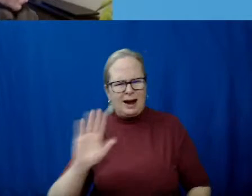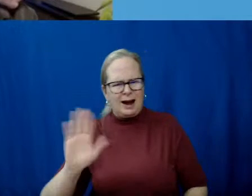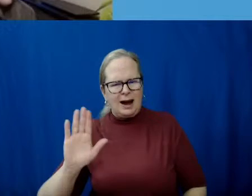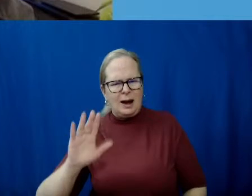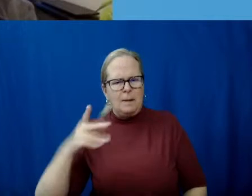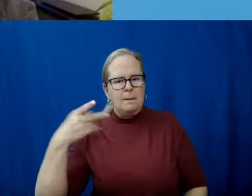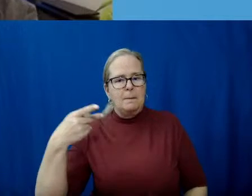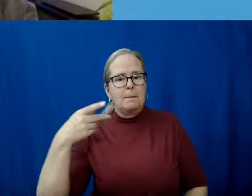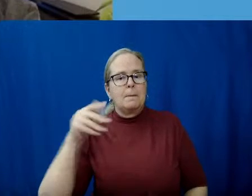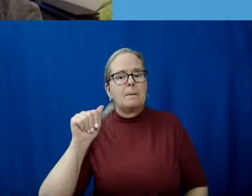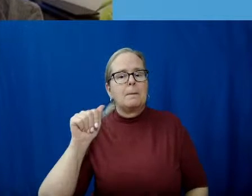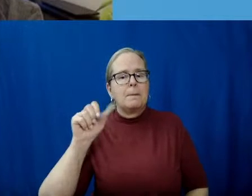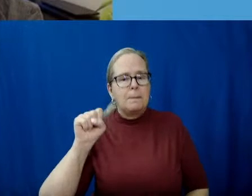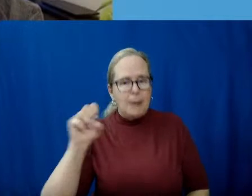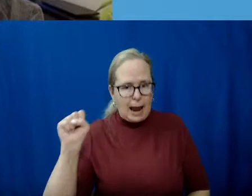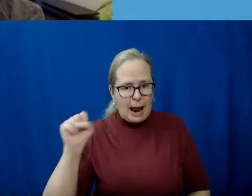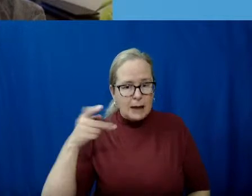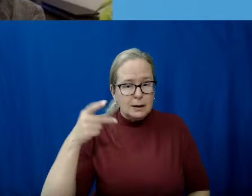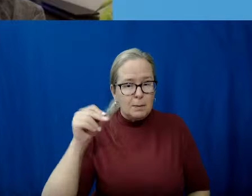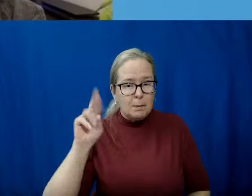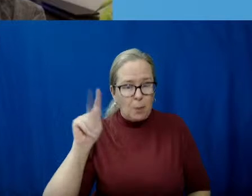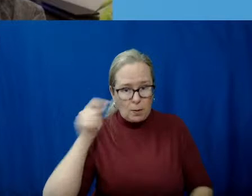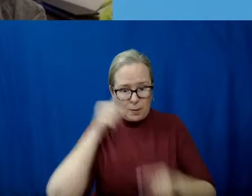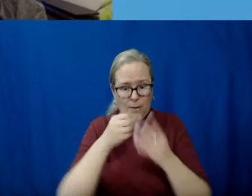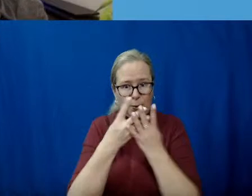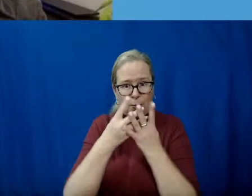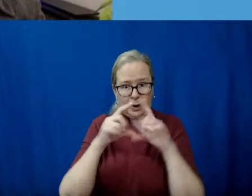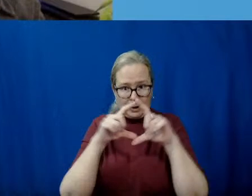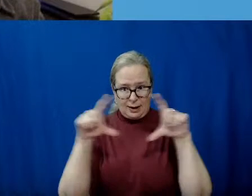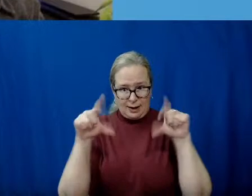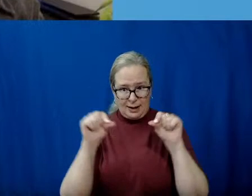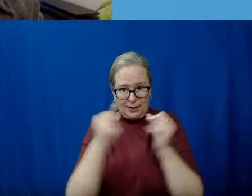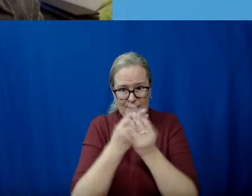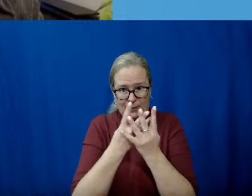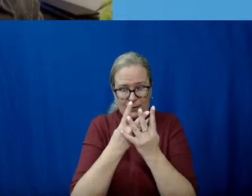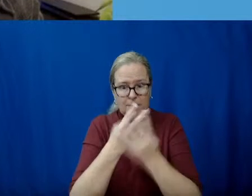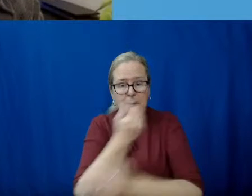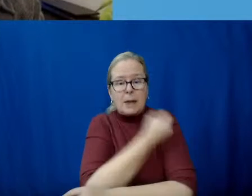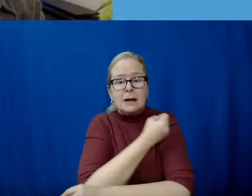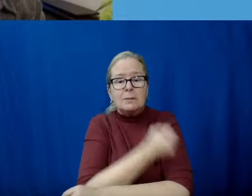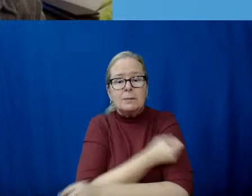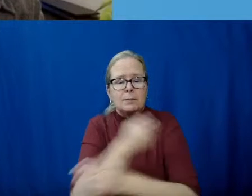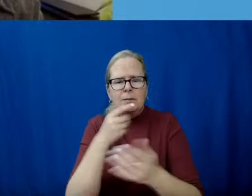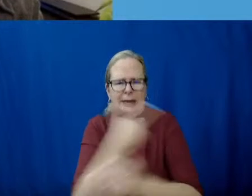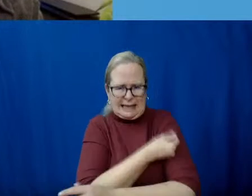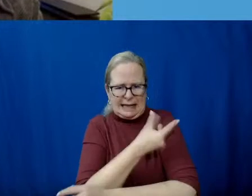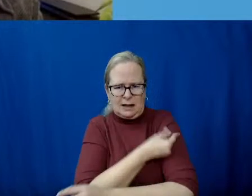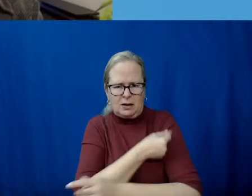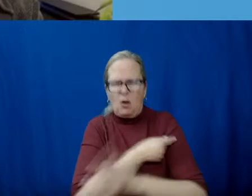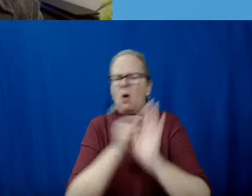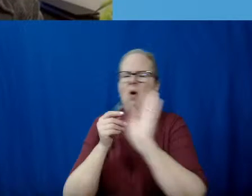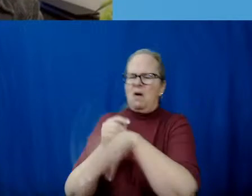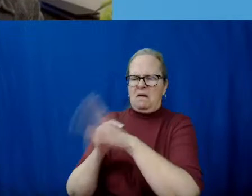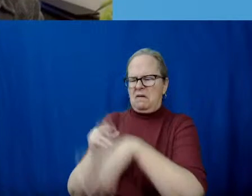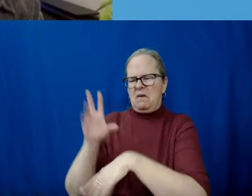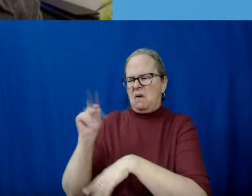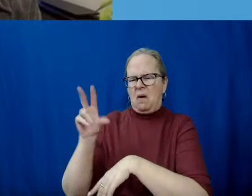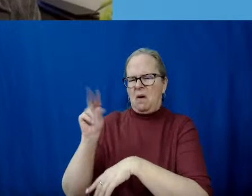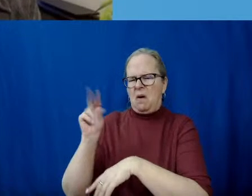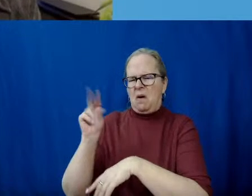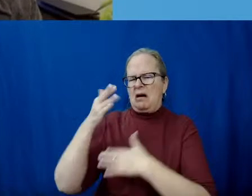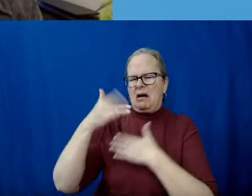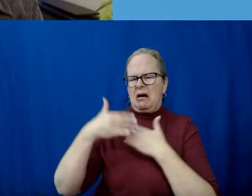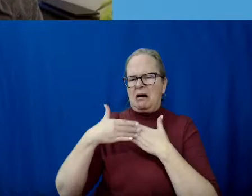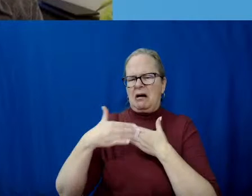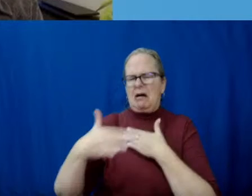that. He's a hostage to his own rhetoric many times. And that creates problems, not just for him politically, it can create problems for us when it comes to dealing